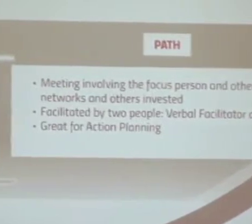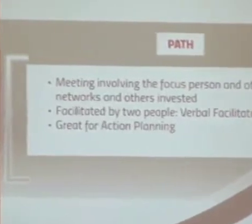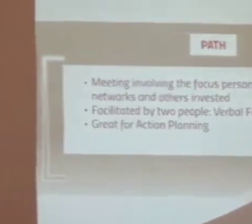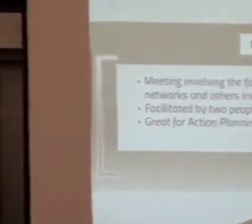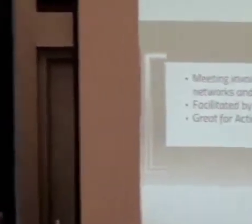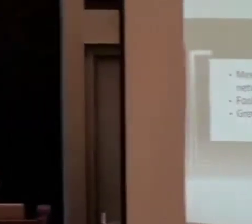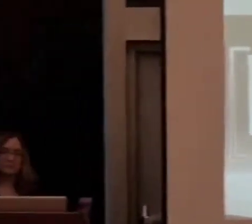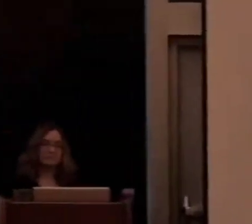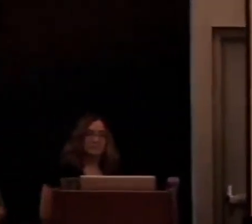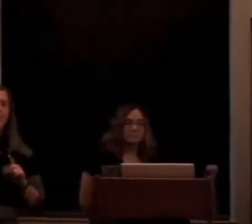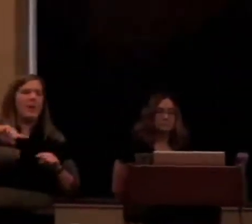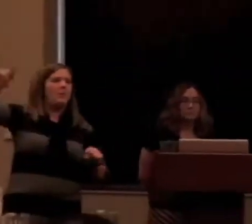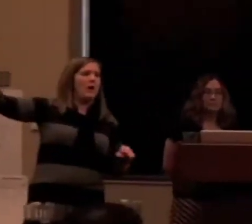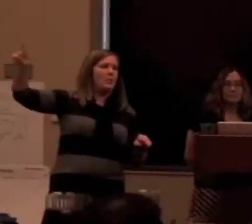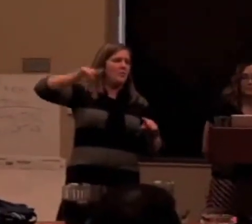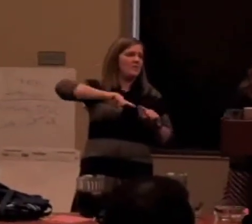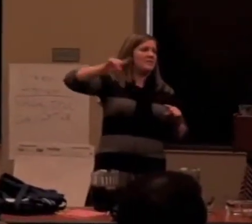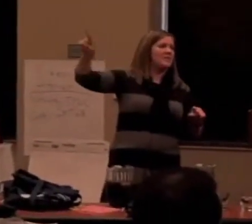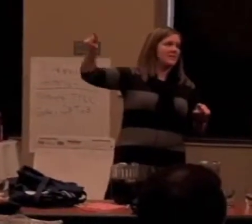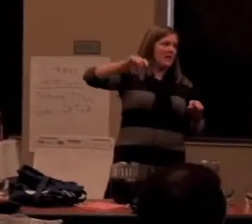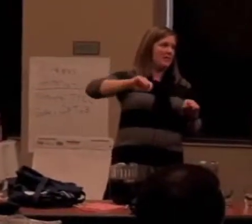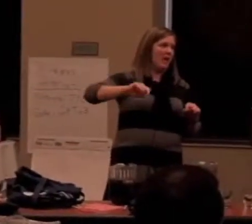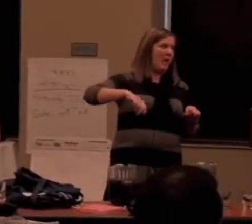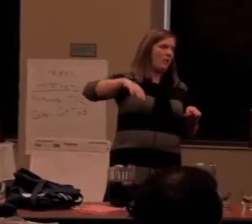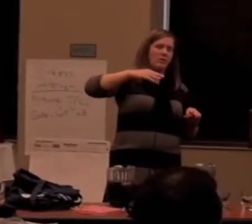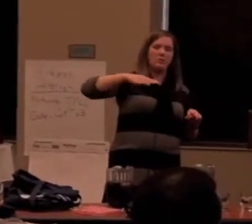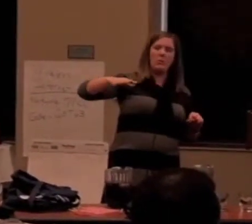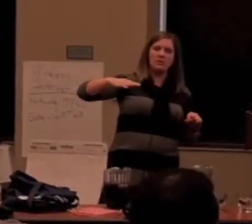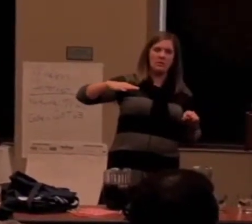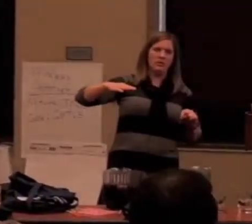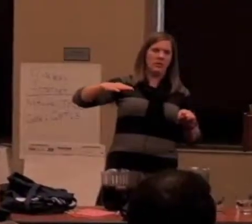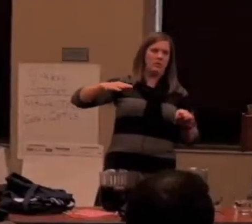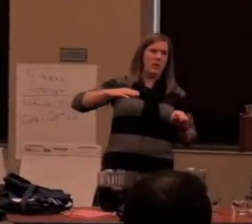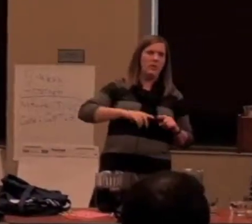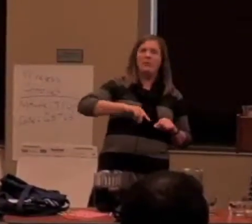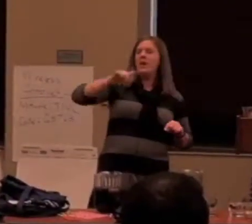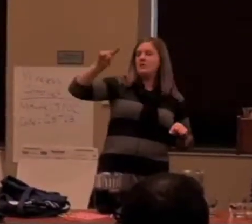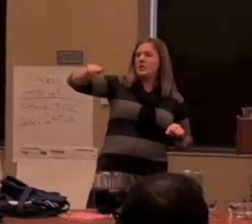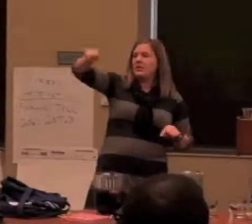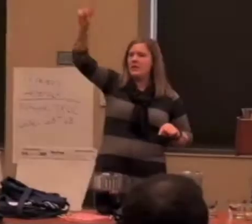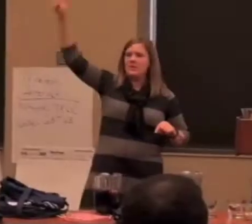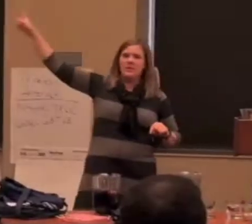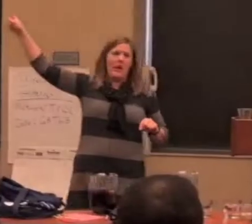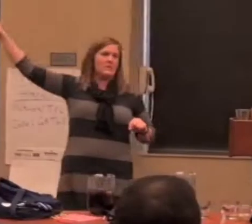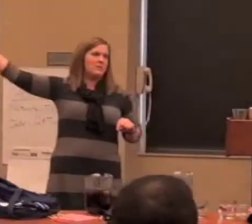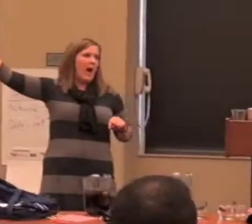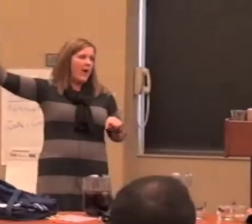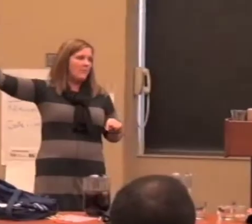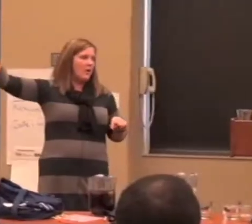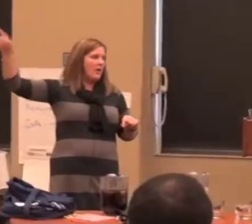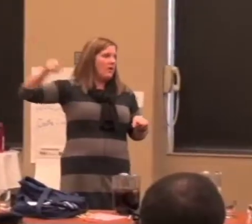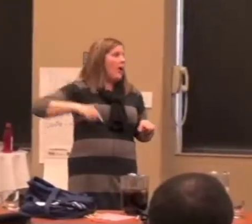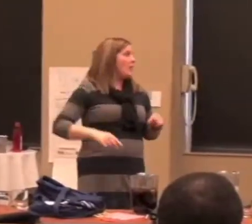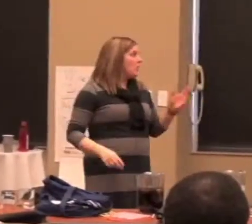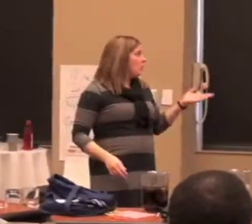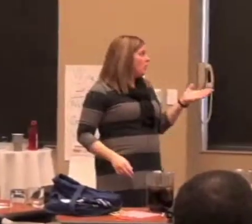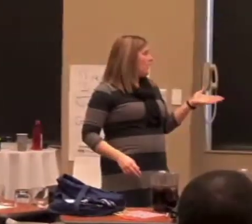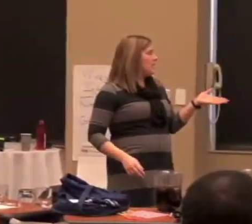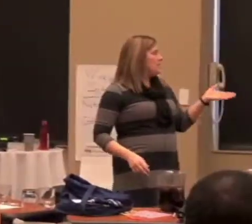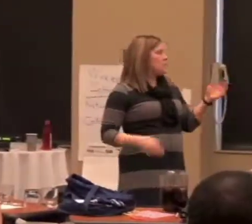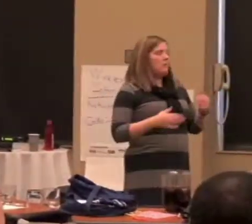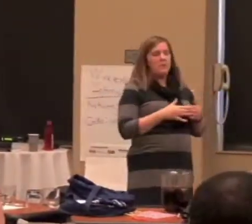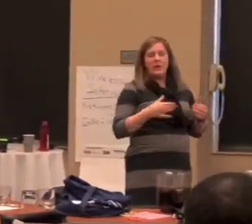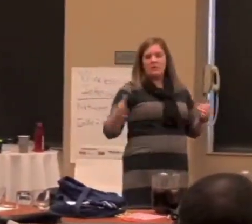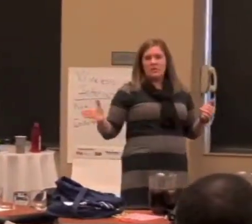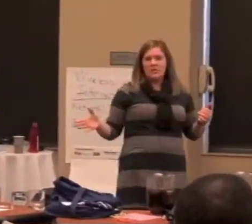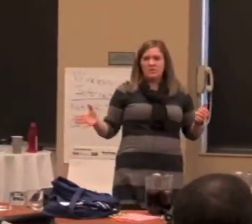we do in the next year that will help facilitate that? What are the goals that we can write to get to that spot? Yeah. And the cool thing